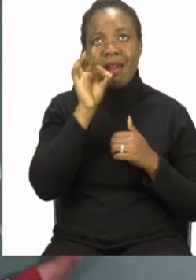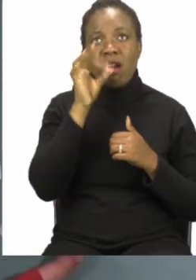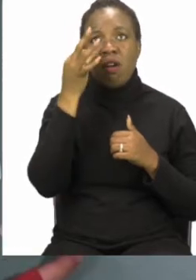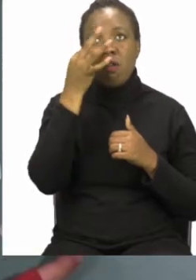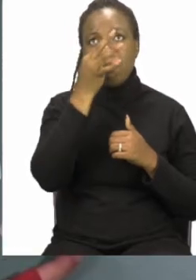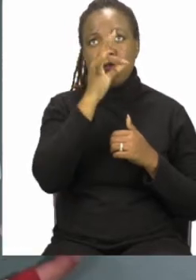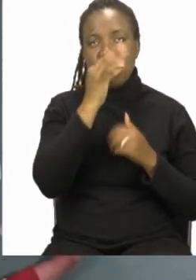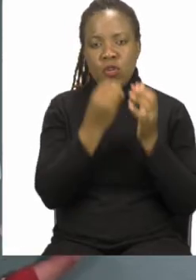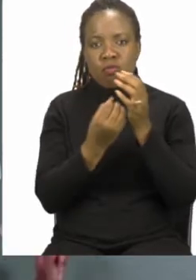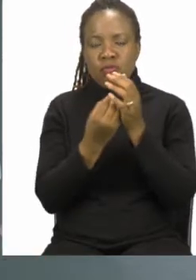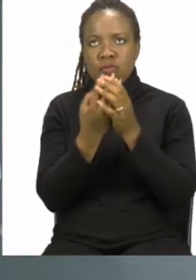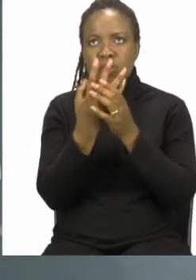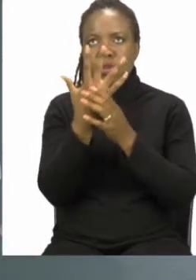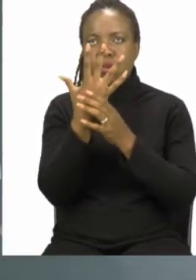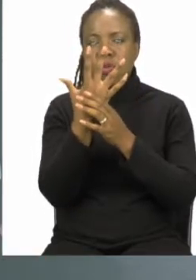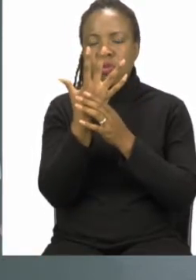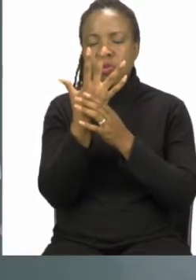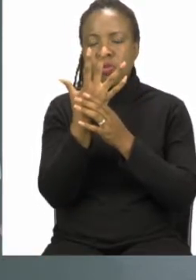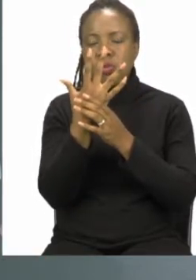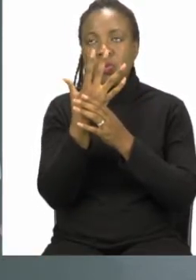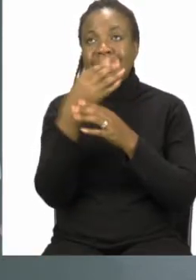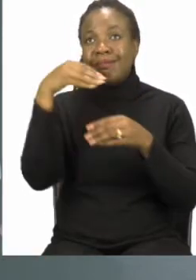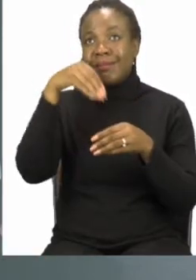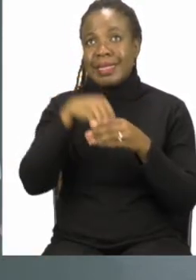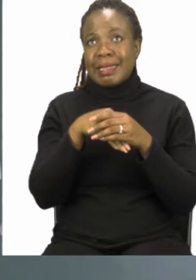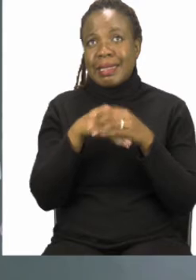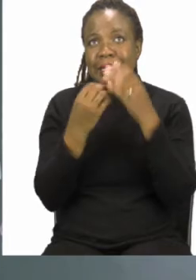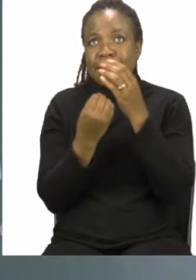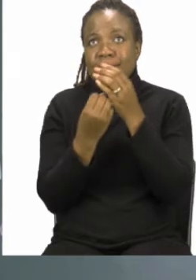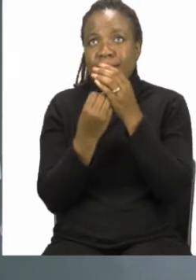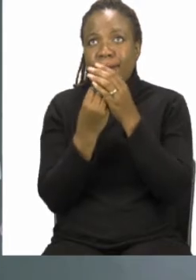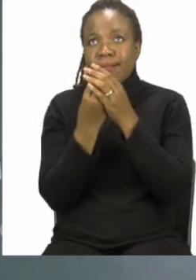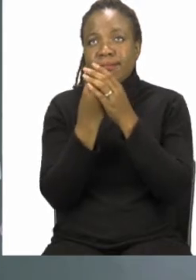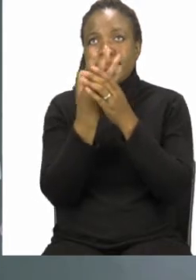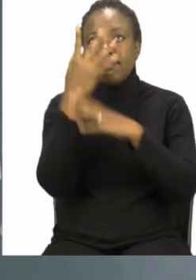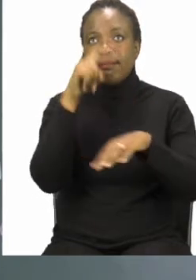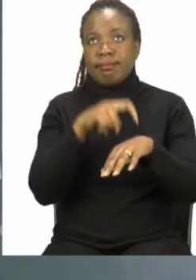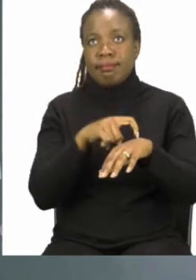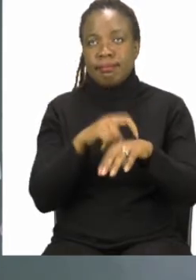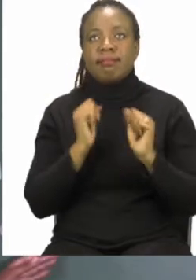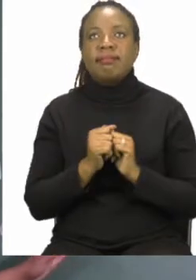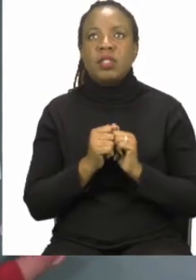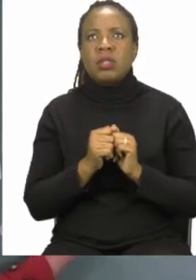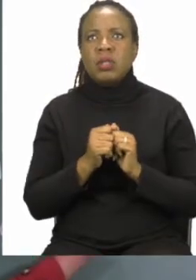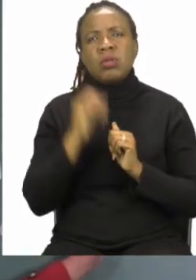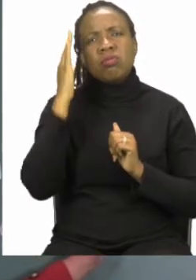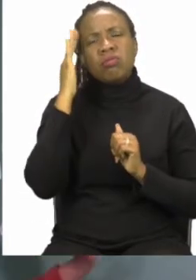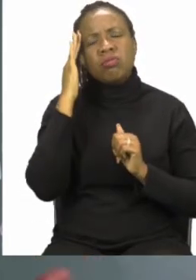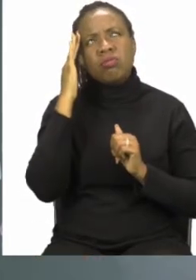in spring. Now you can see that I've used the word grow and the